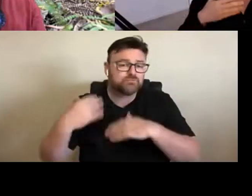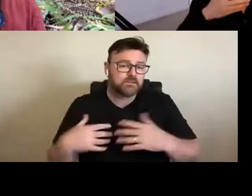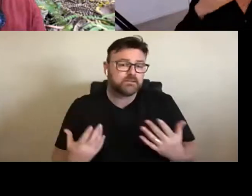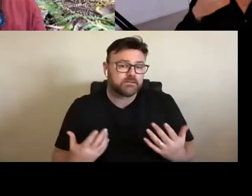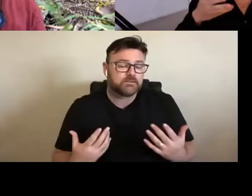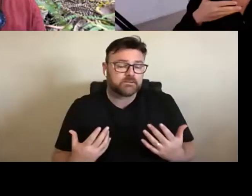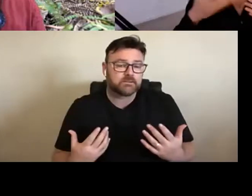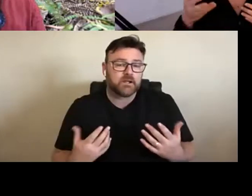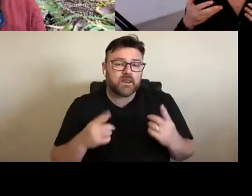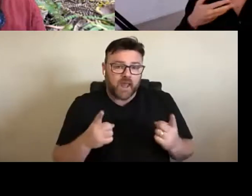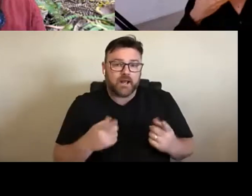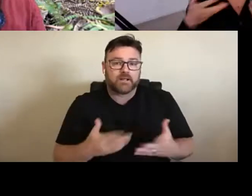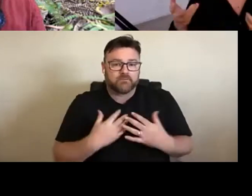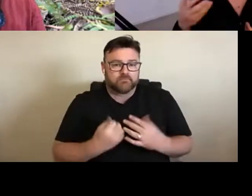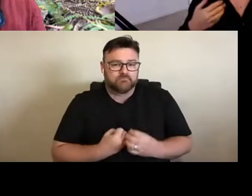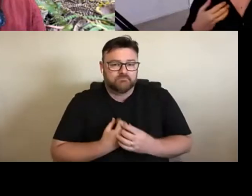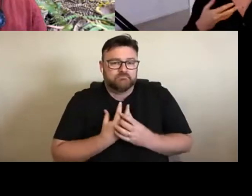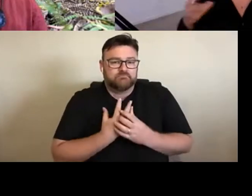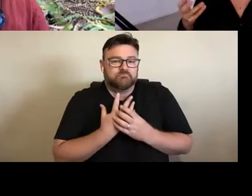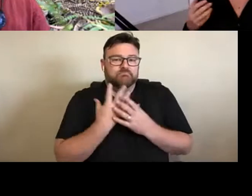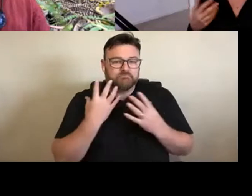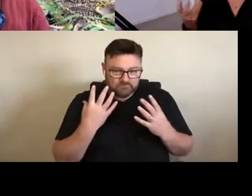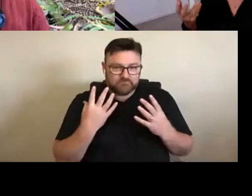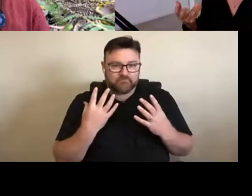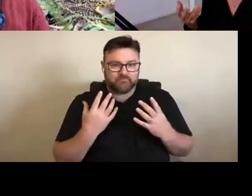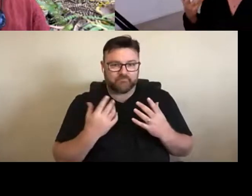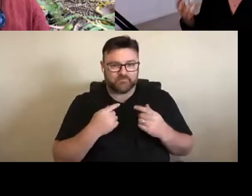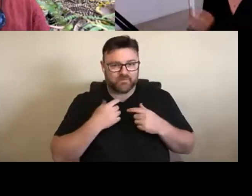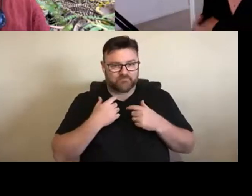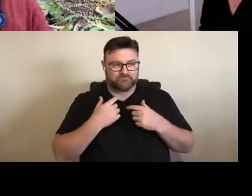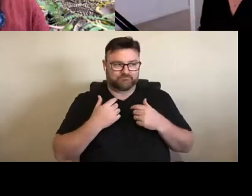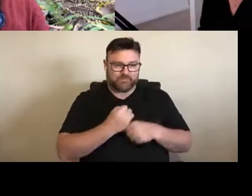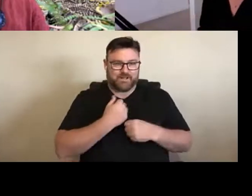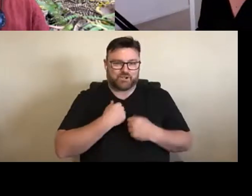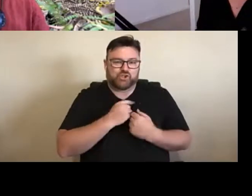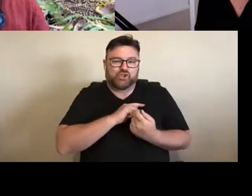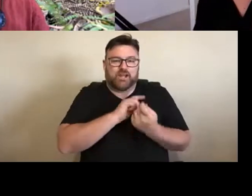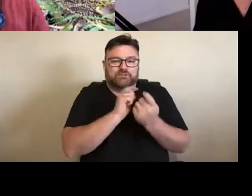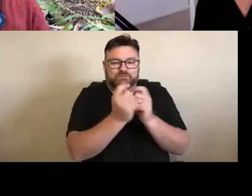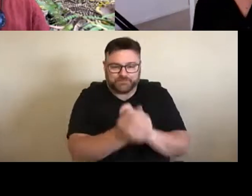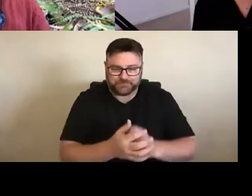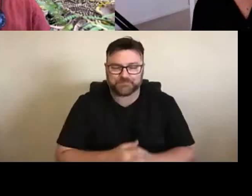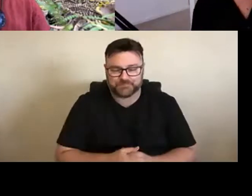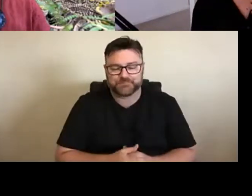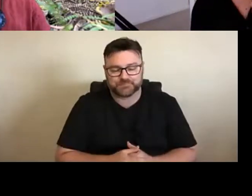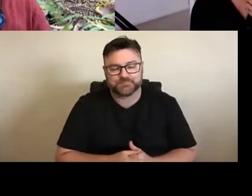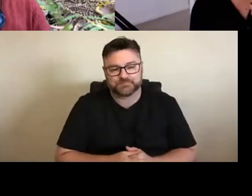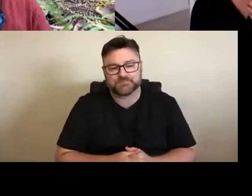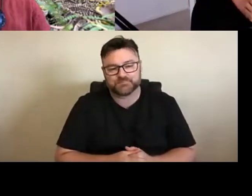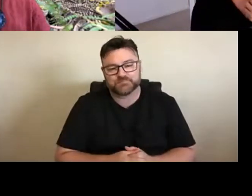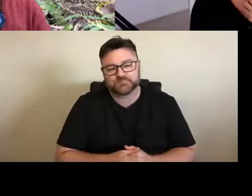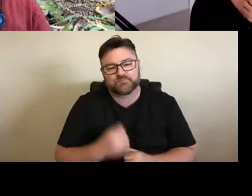will then build and elicit change moving forward. I think I'm drawing from